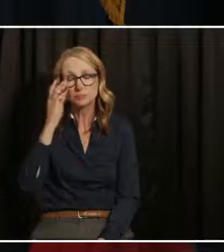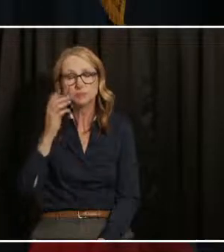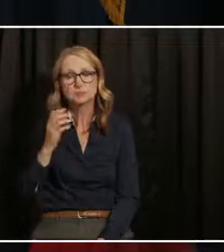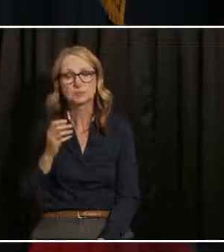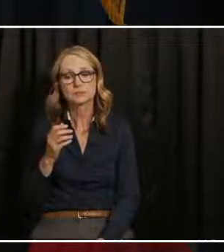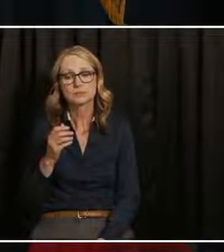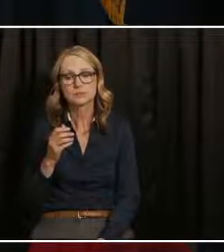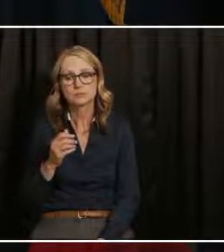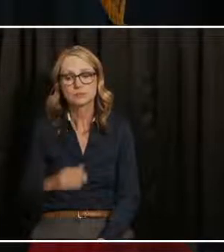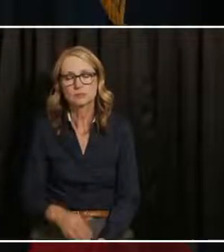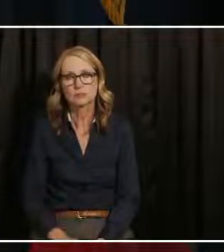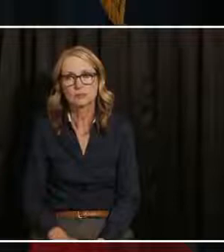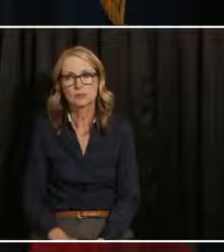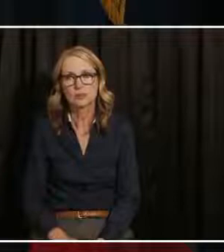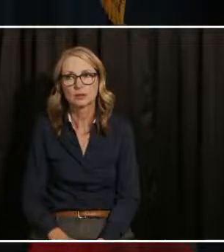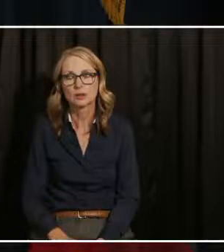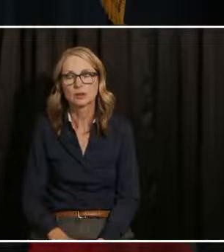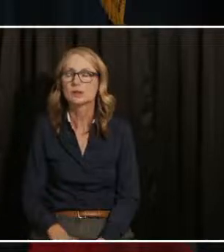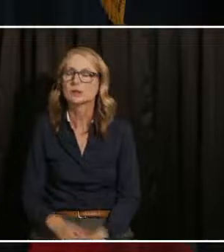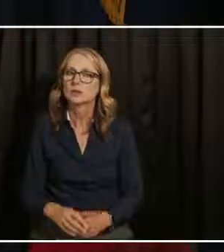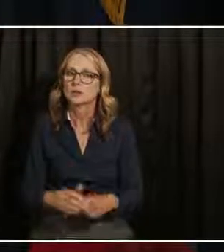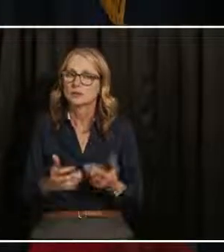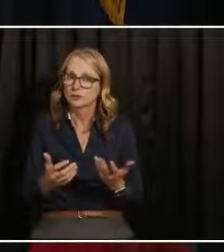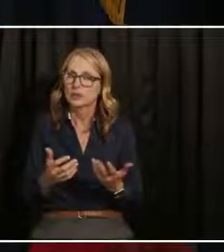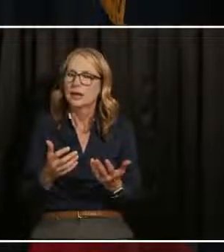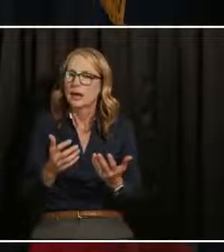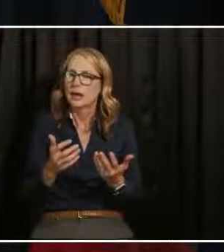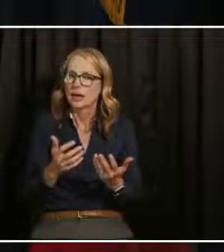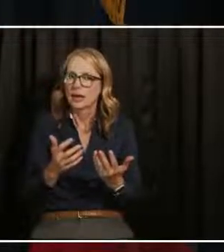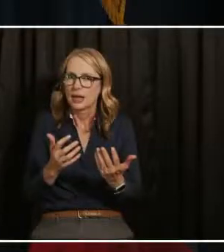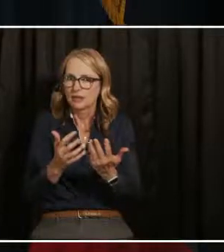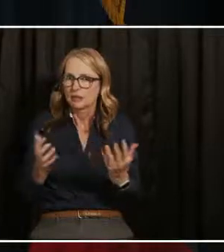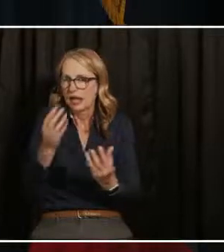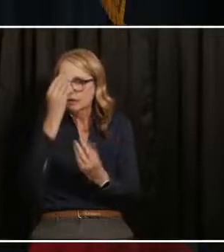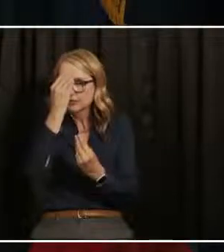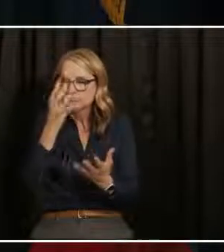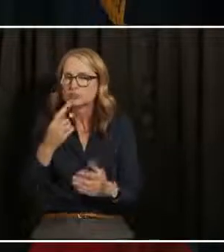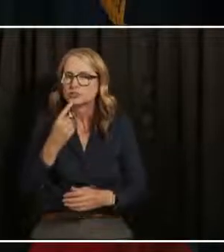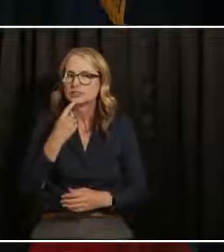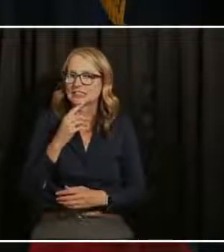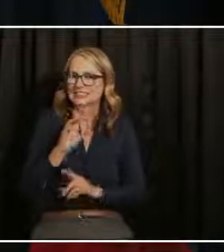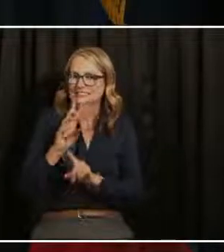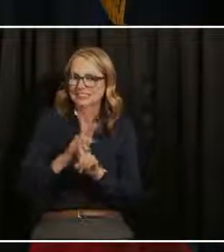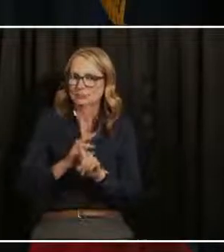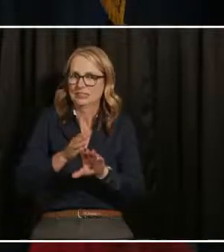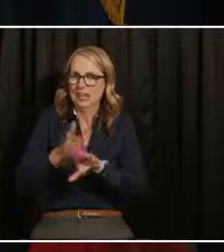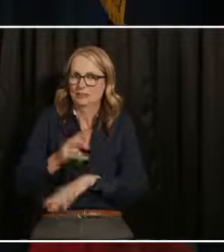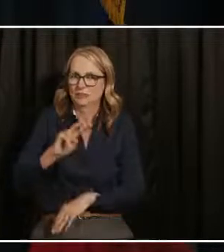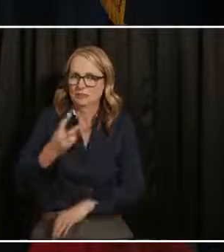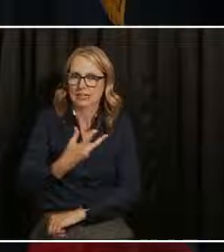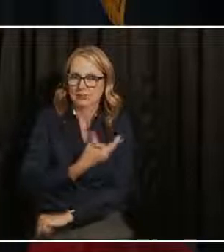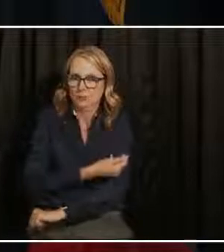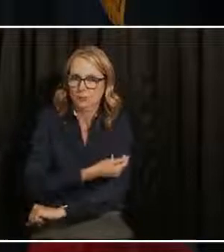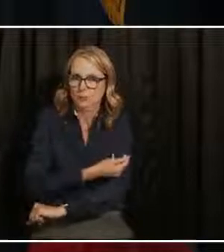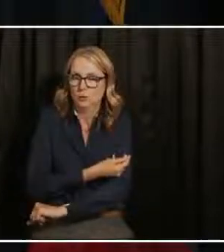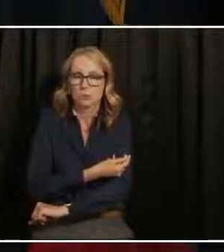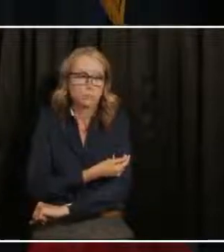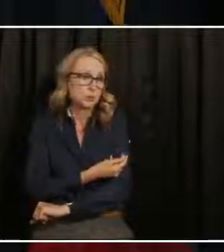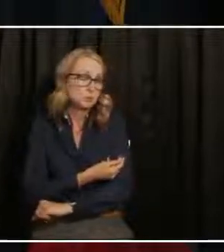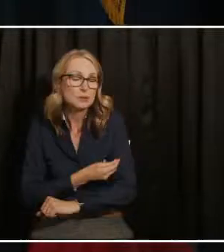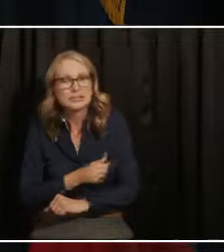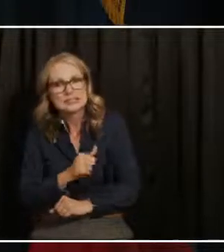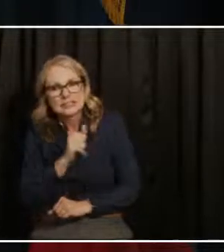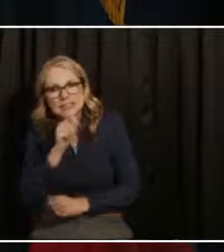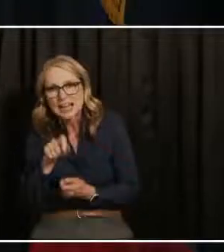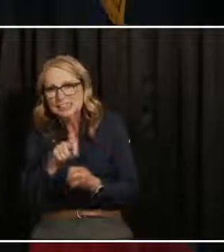that. And again, a lot of the data is around 6 months after the second dose, but there's no magic to that. It could be 5